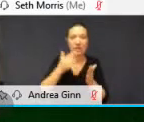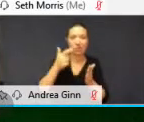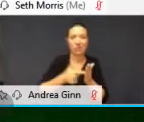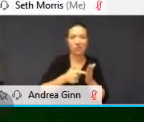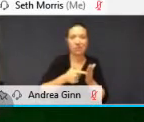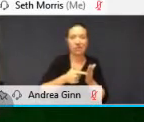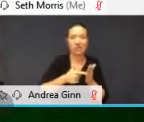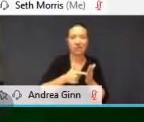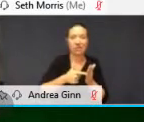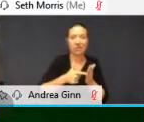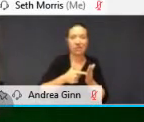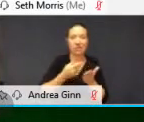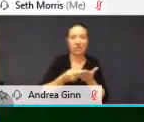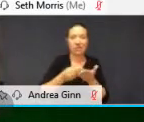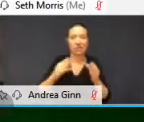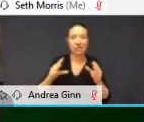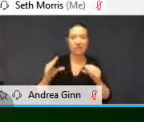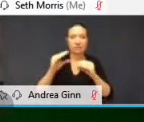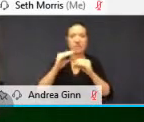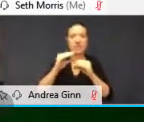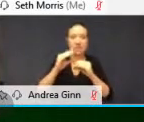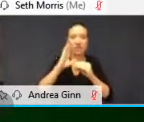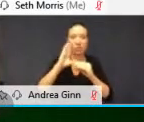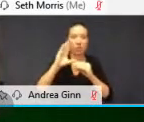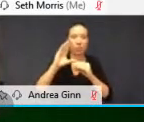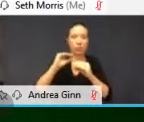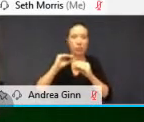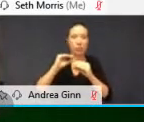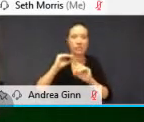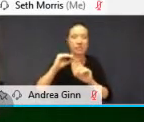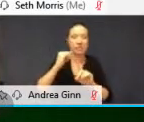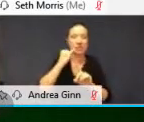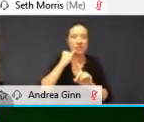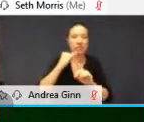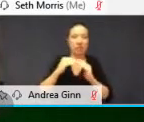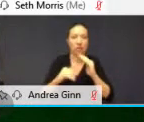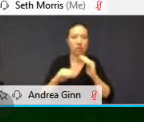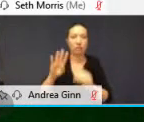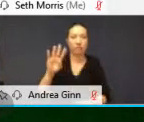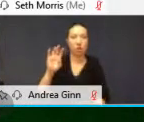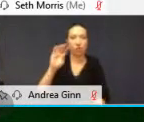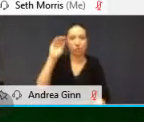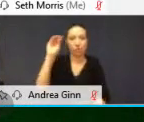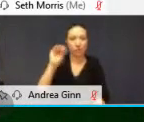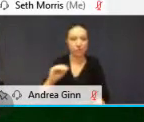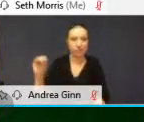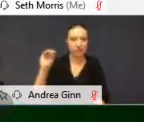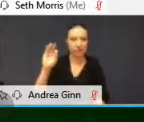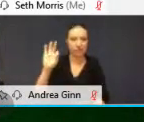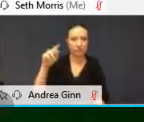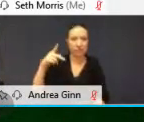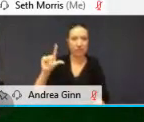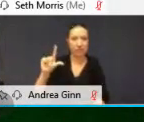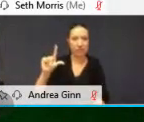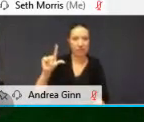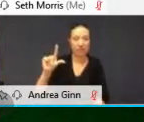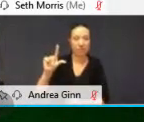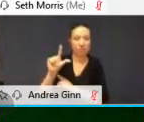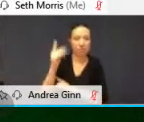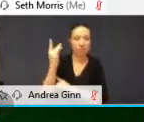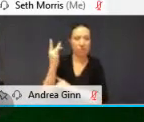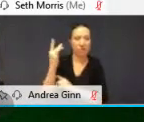for those below 400% of the federal poverty line because of the way premium tax credits are